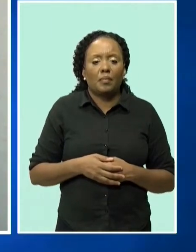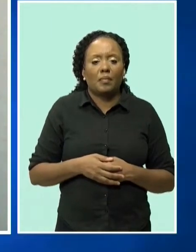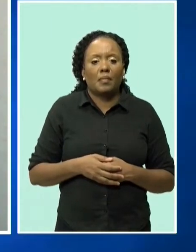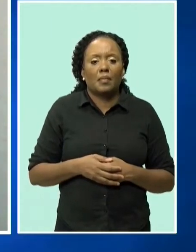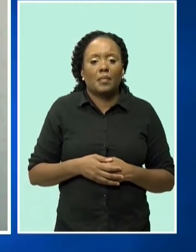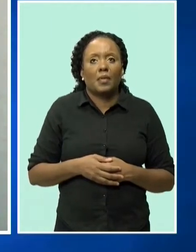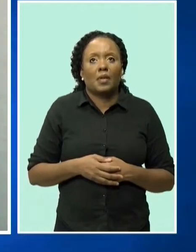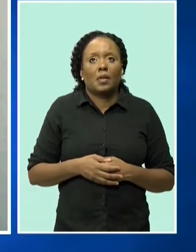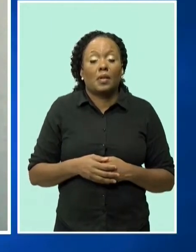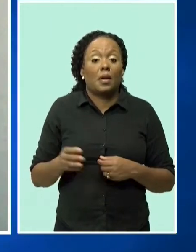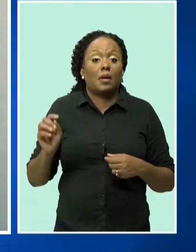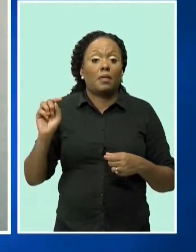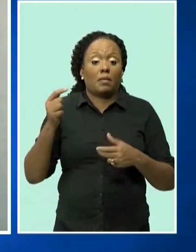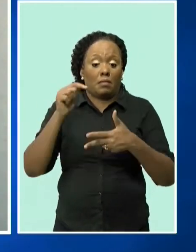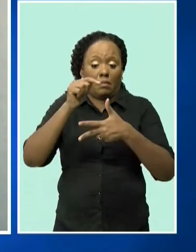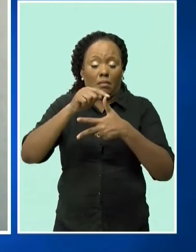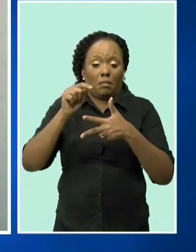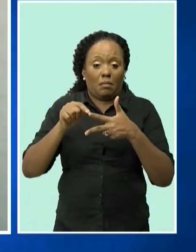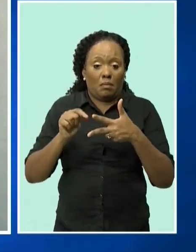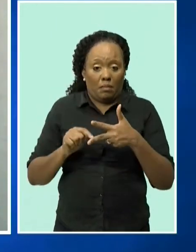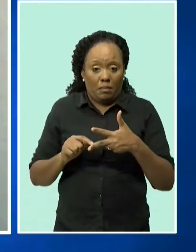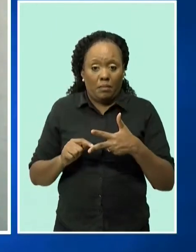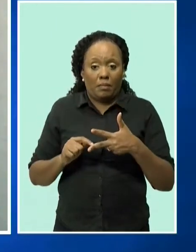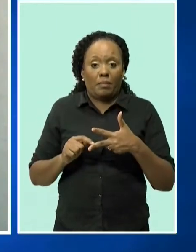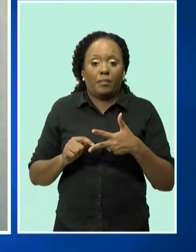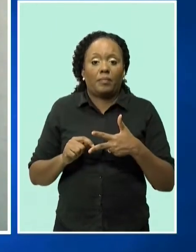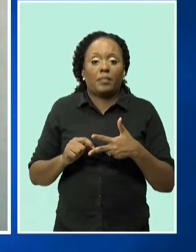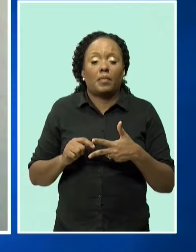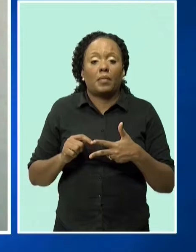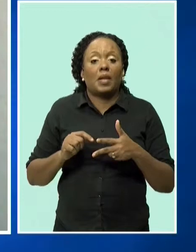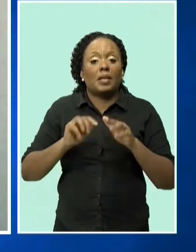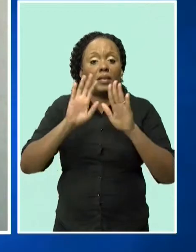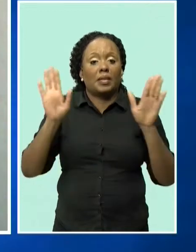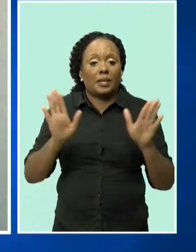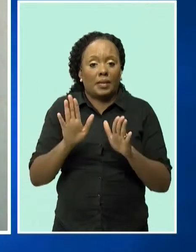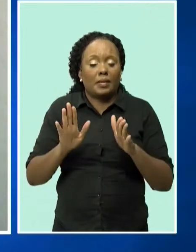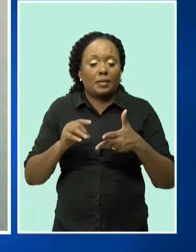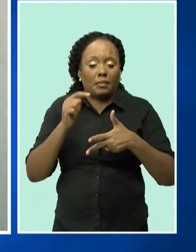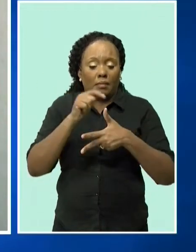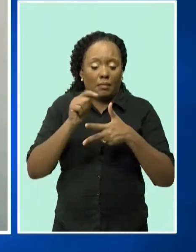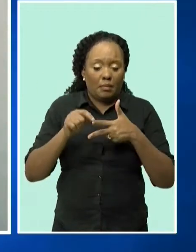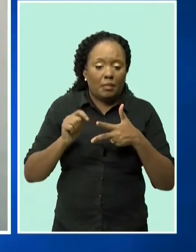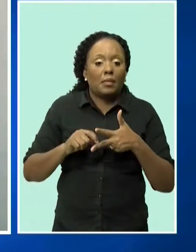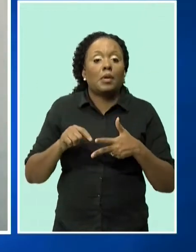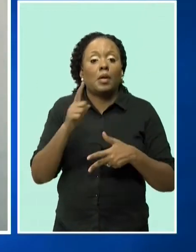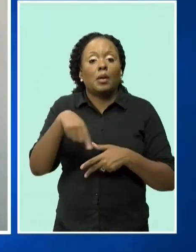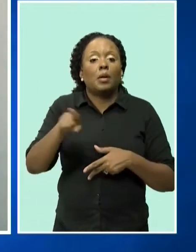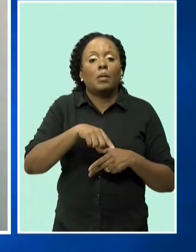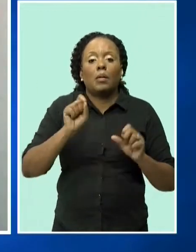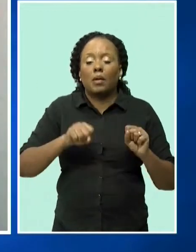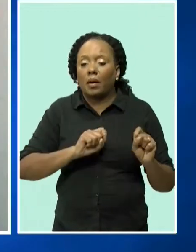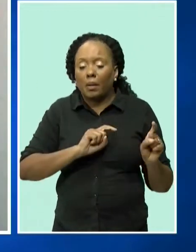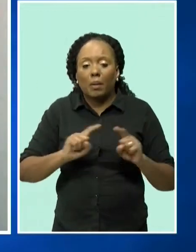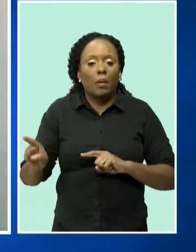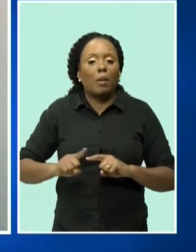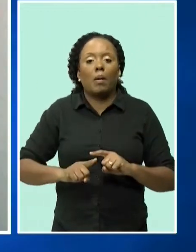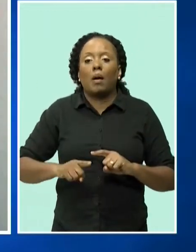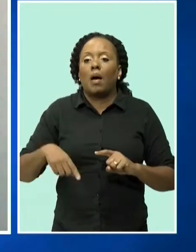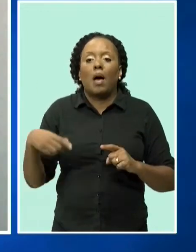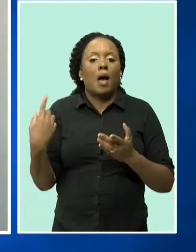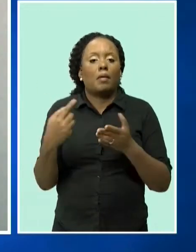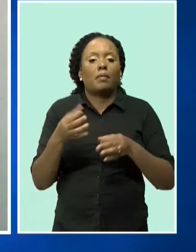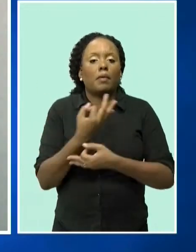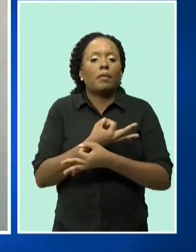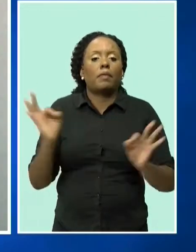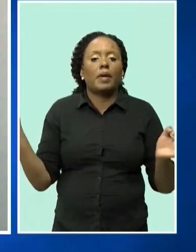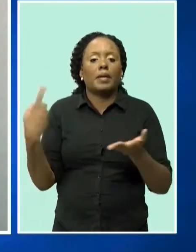first 3 sets of town halls will be open to the public to speak on whatever topic they choose to speak about. So,